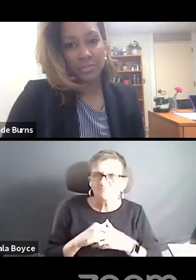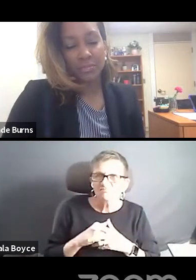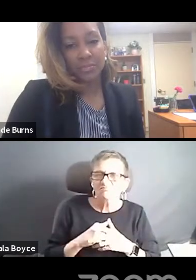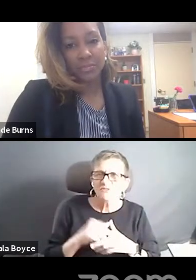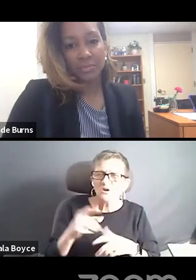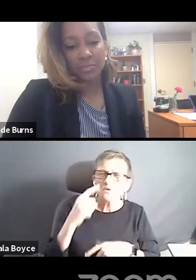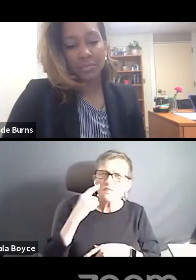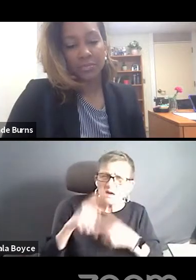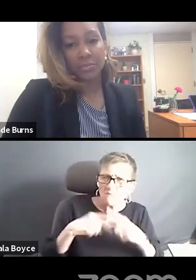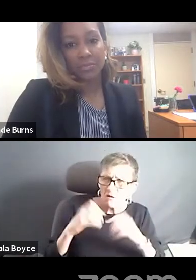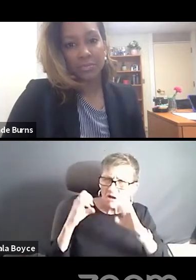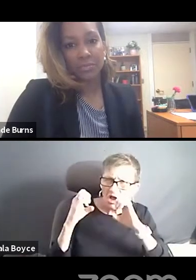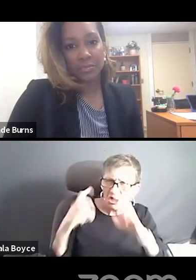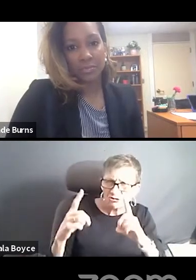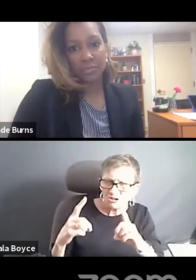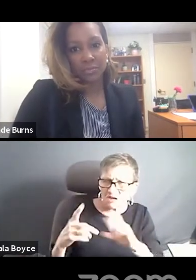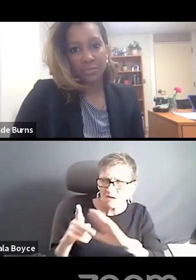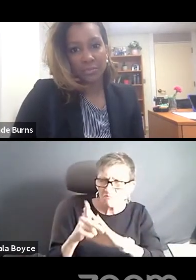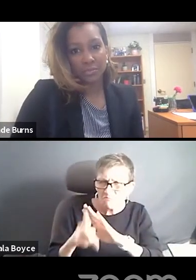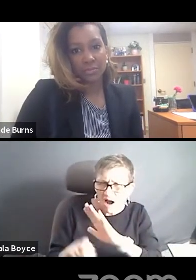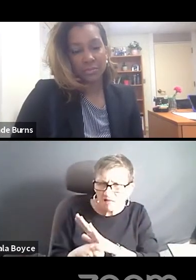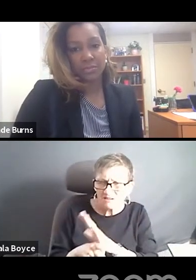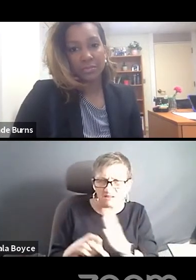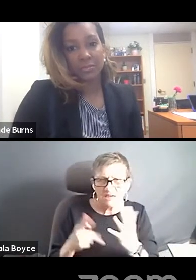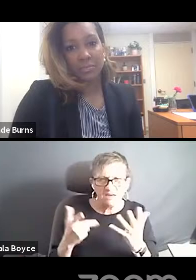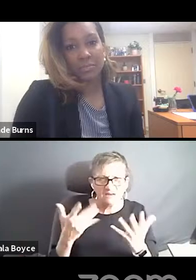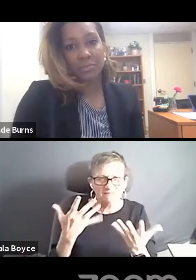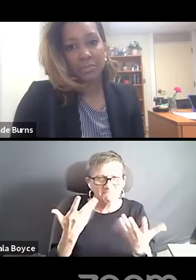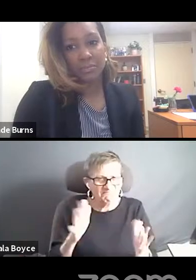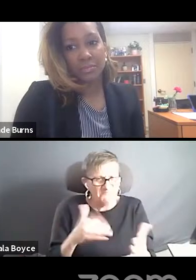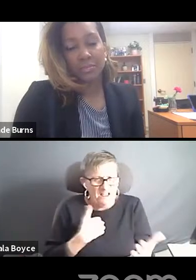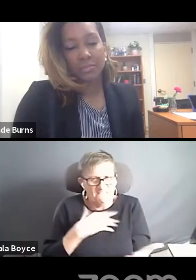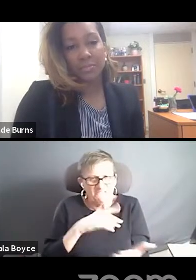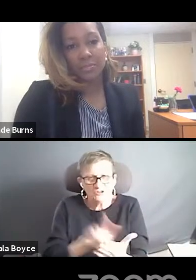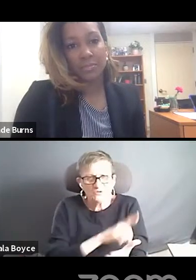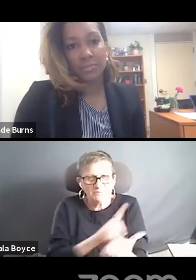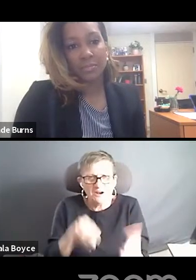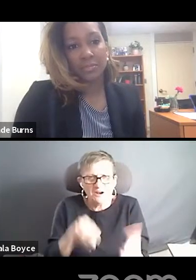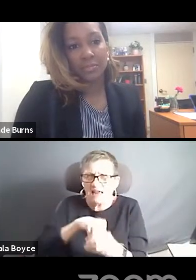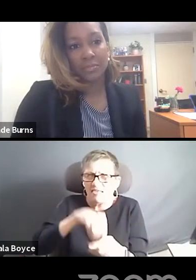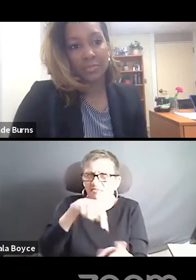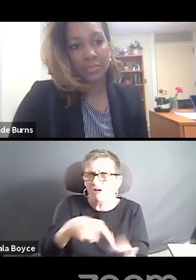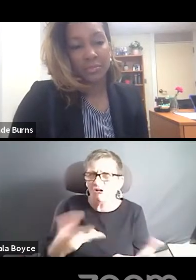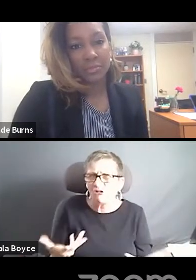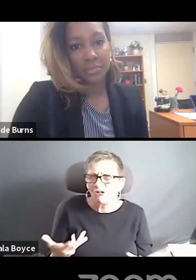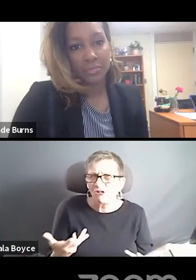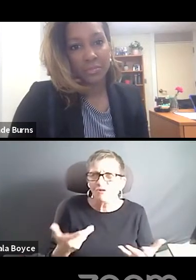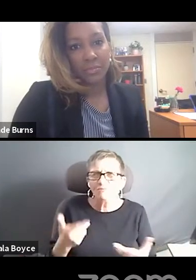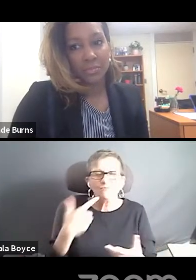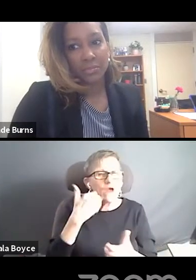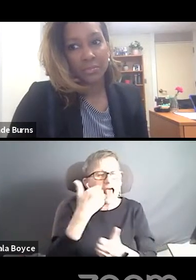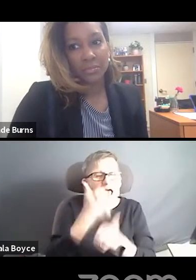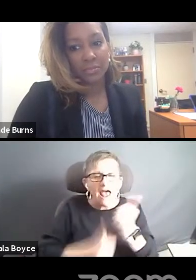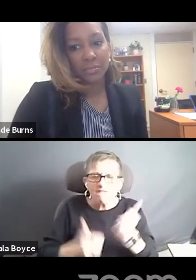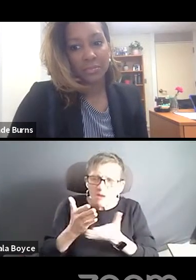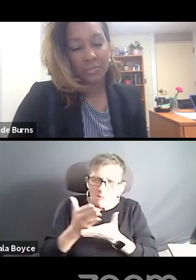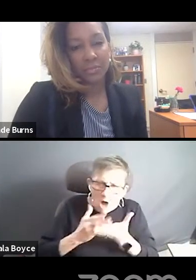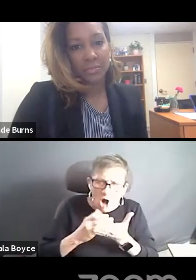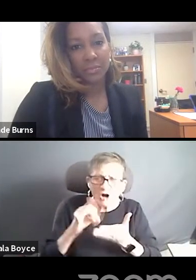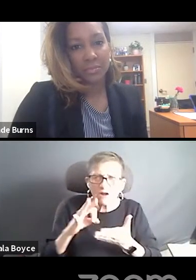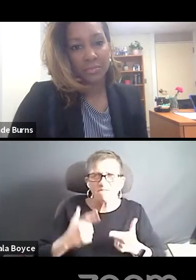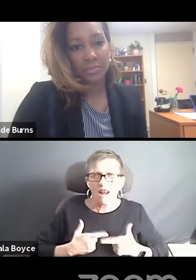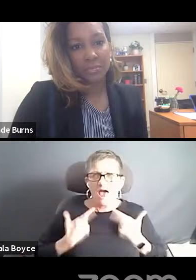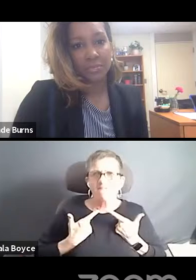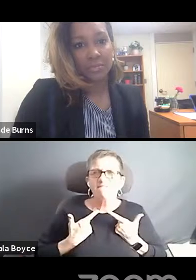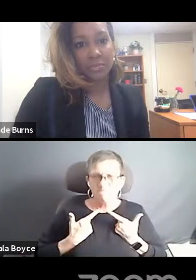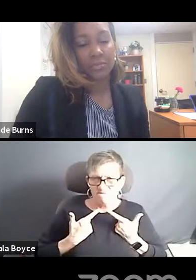You think about education policies that have been discriminatory. It's really every facet of life